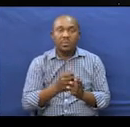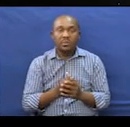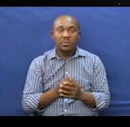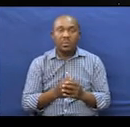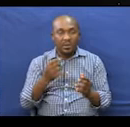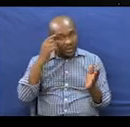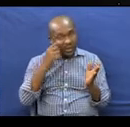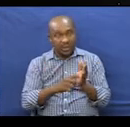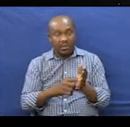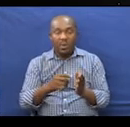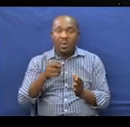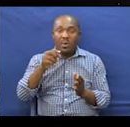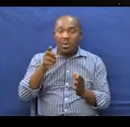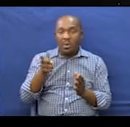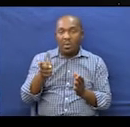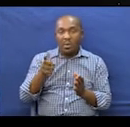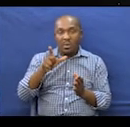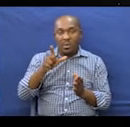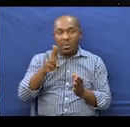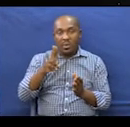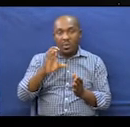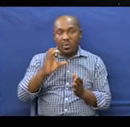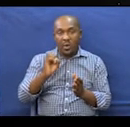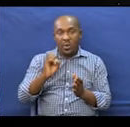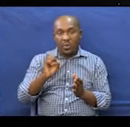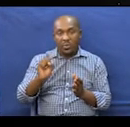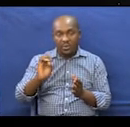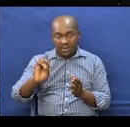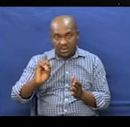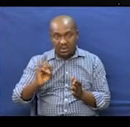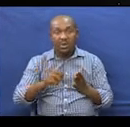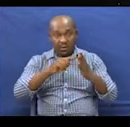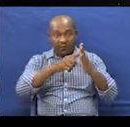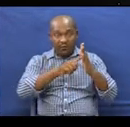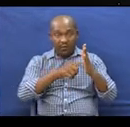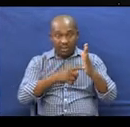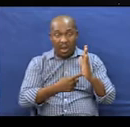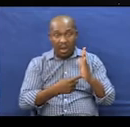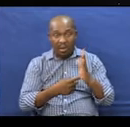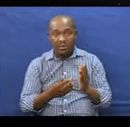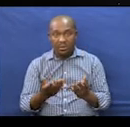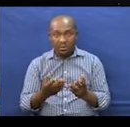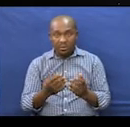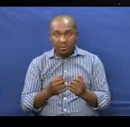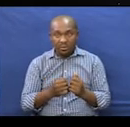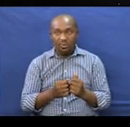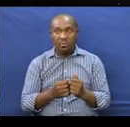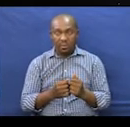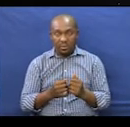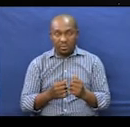has got the formula of this one. This is glucose. This is